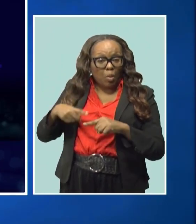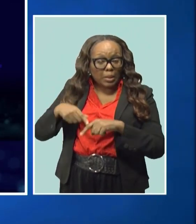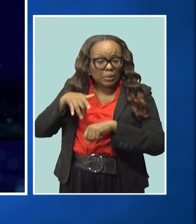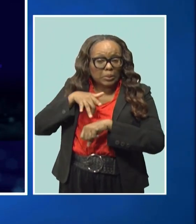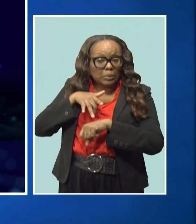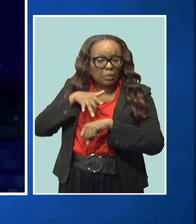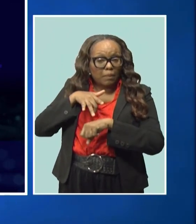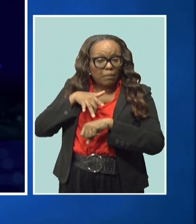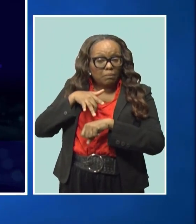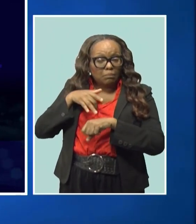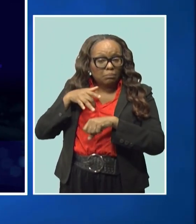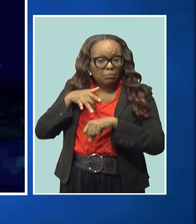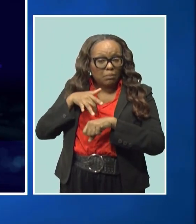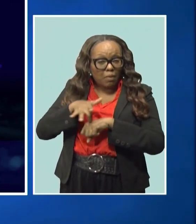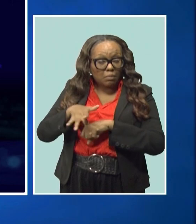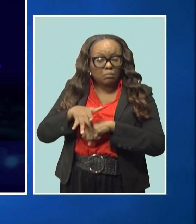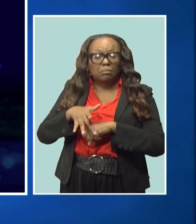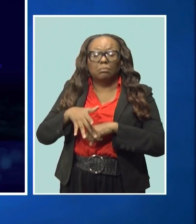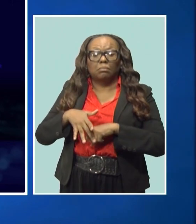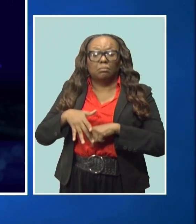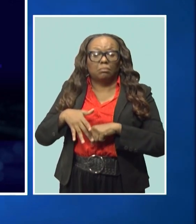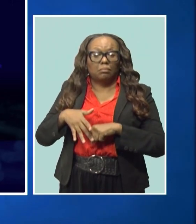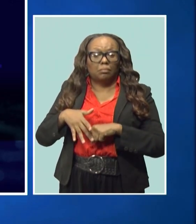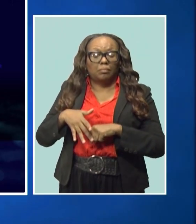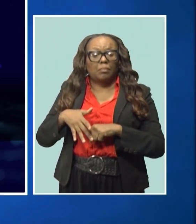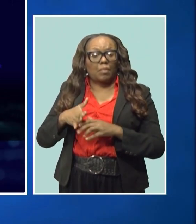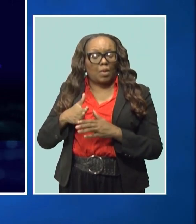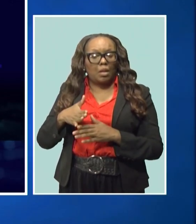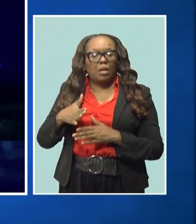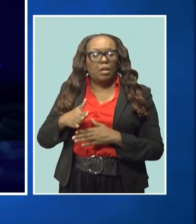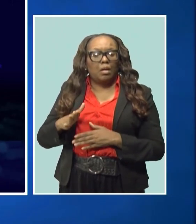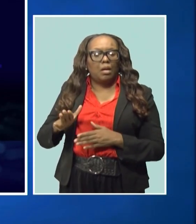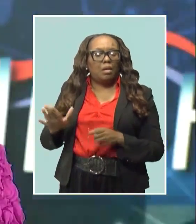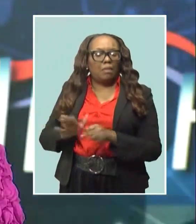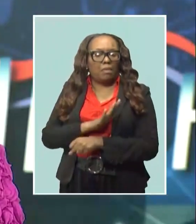coroner's inquiry will be conducted into the matter.